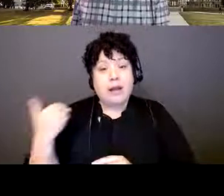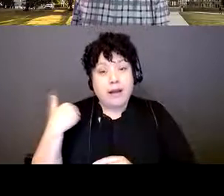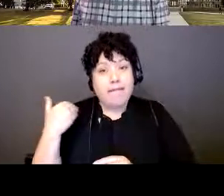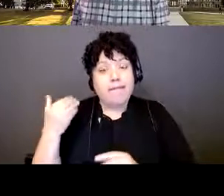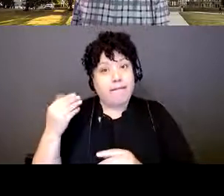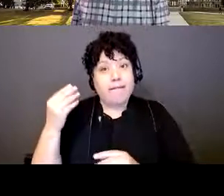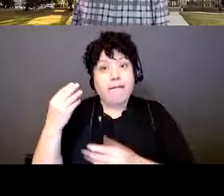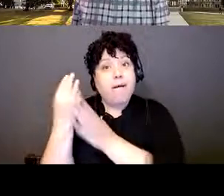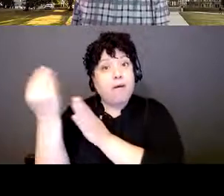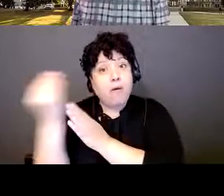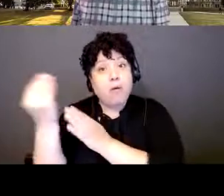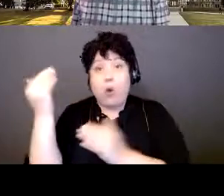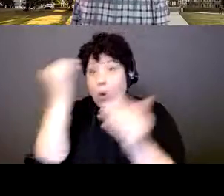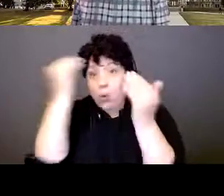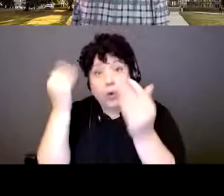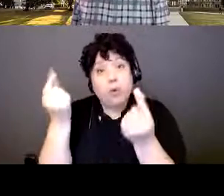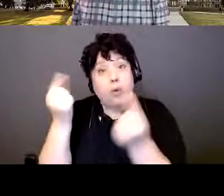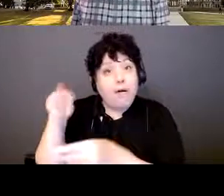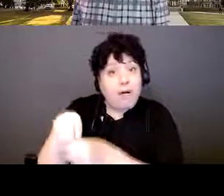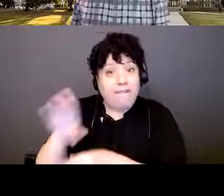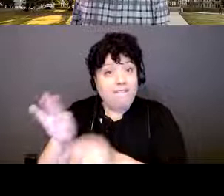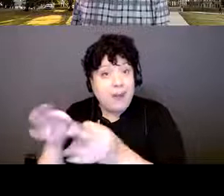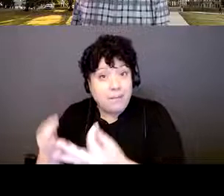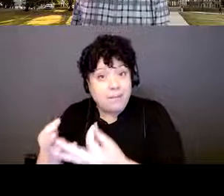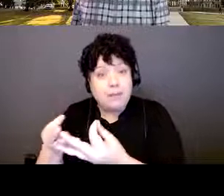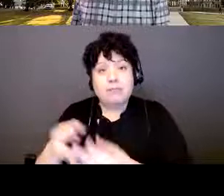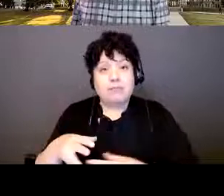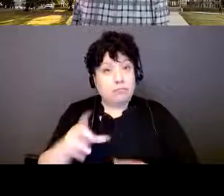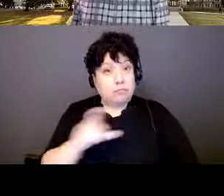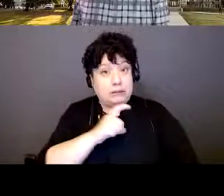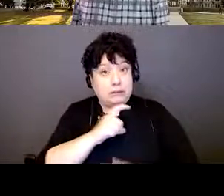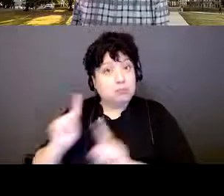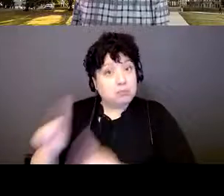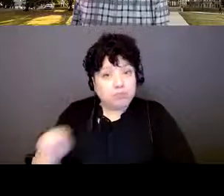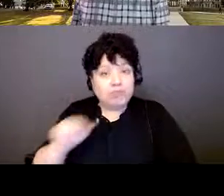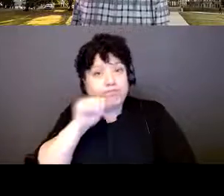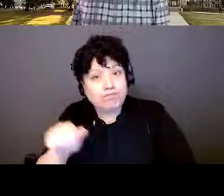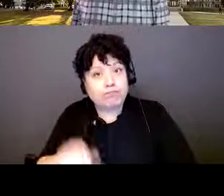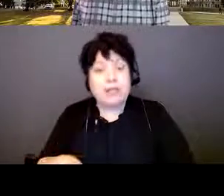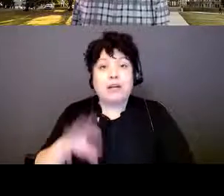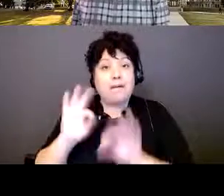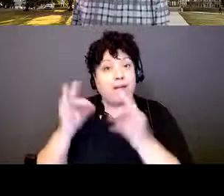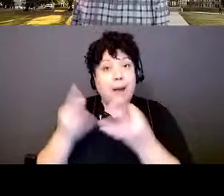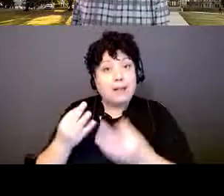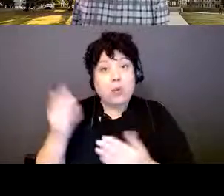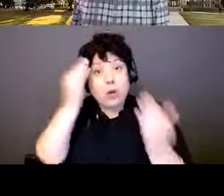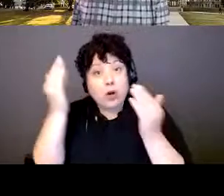happening within their family. Less likely to have police occurrence, less likely to have family.